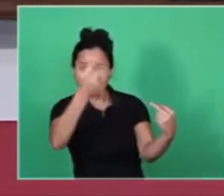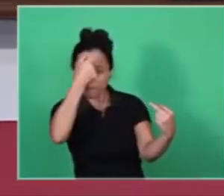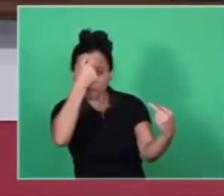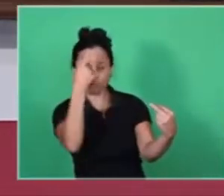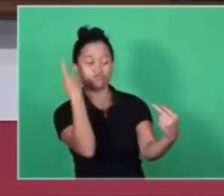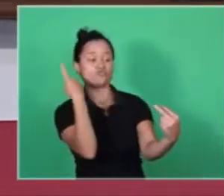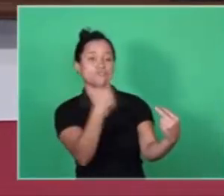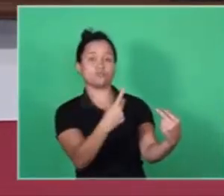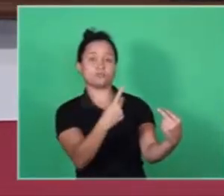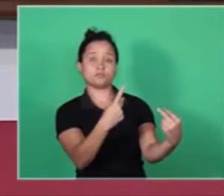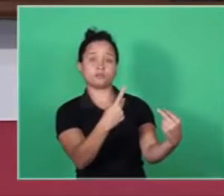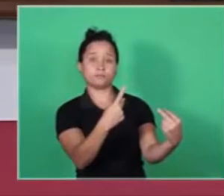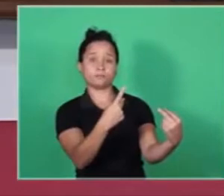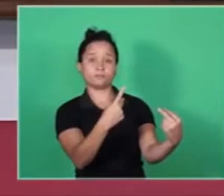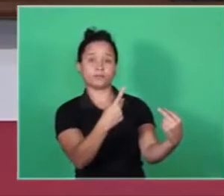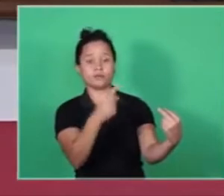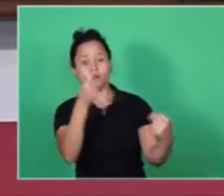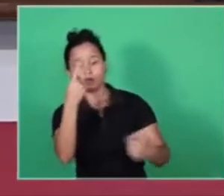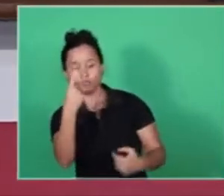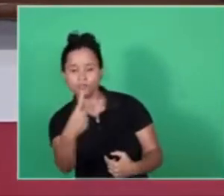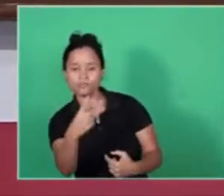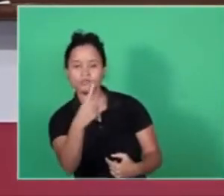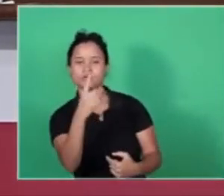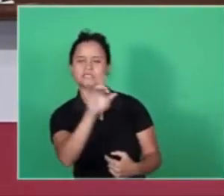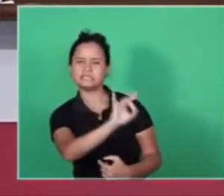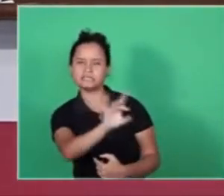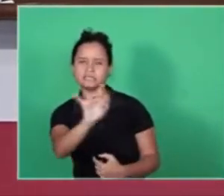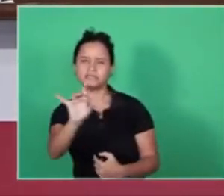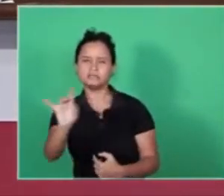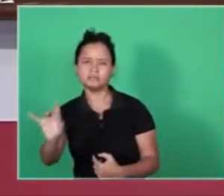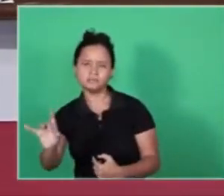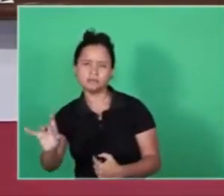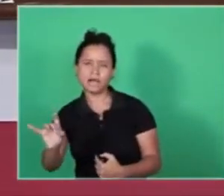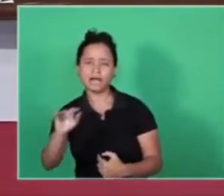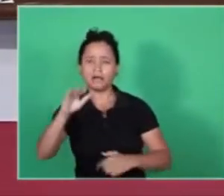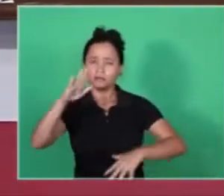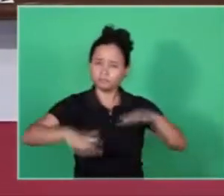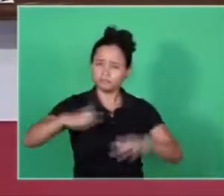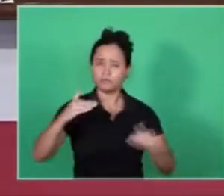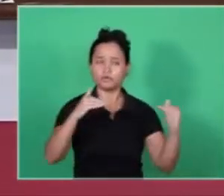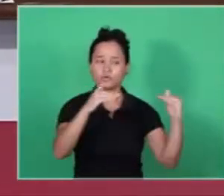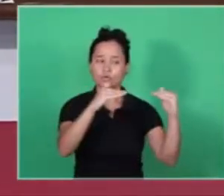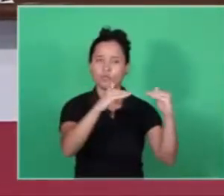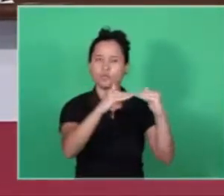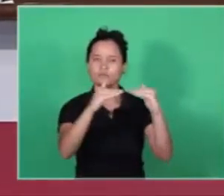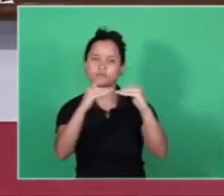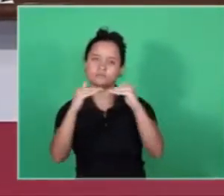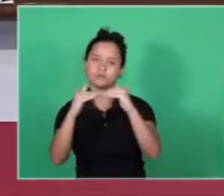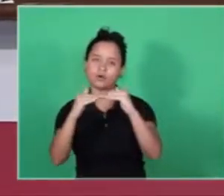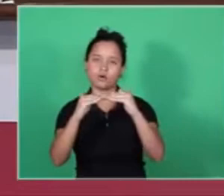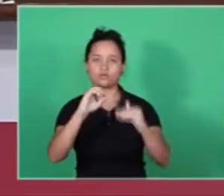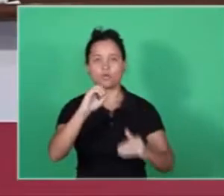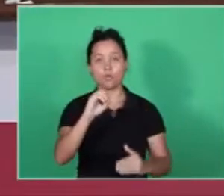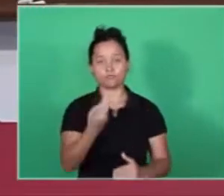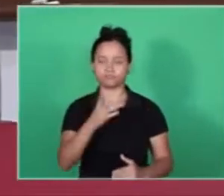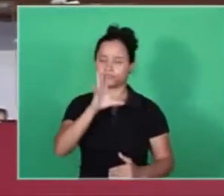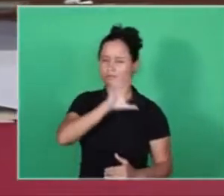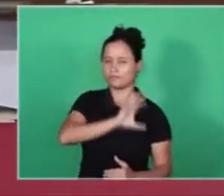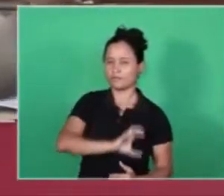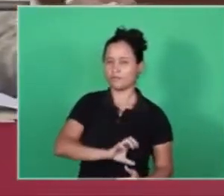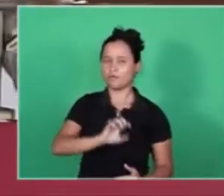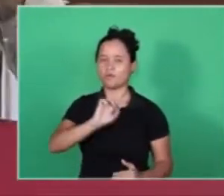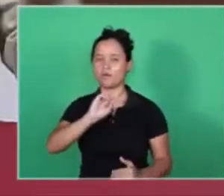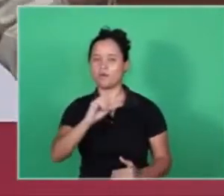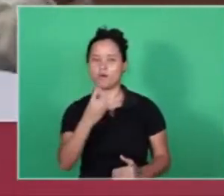Because your mind is yours, is another one. You can agree because of love, because of